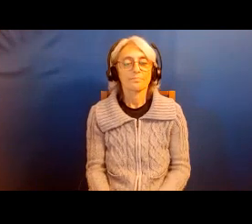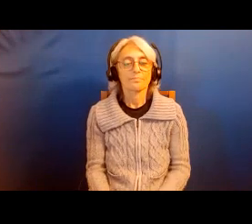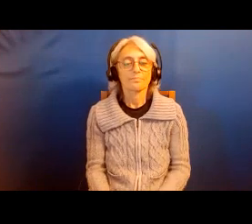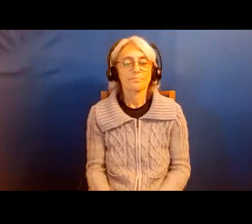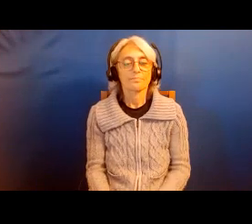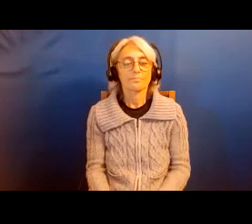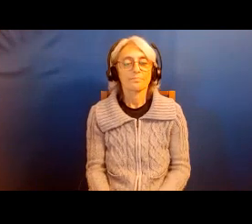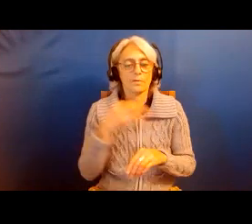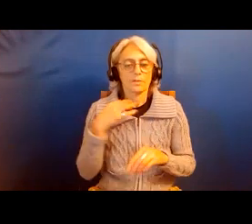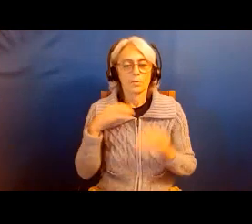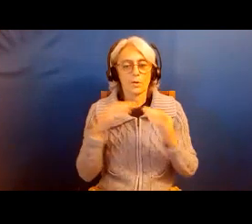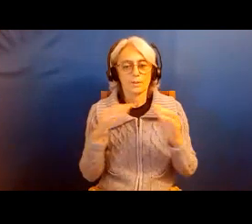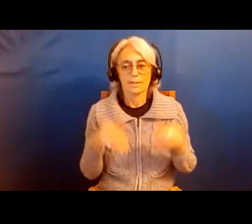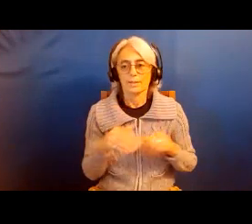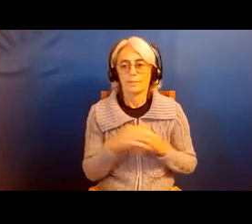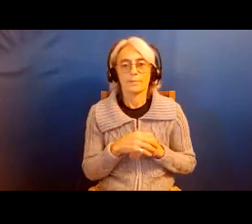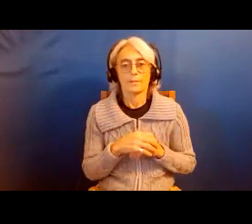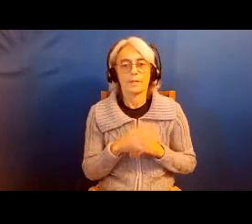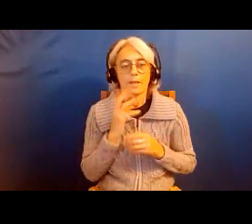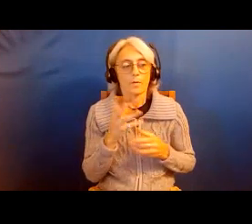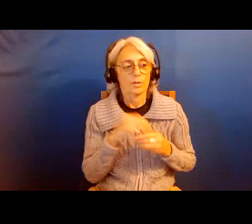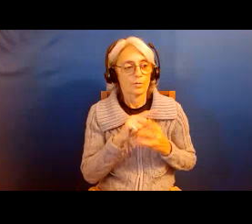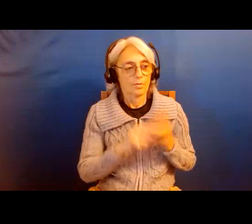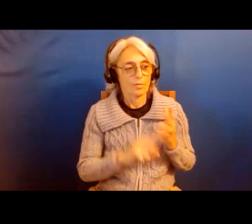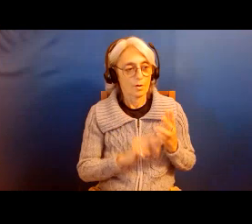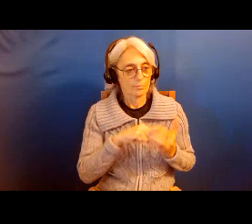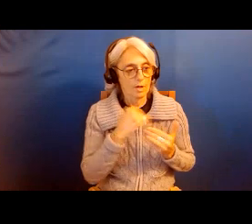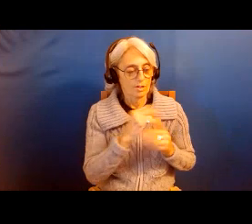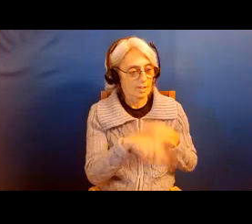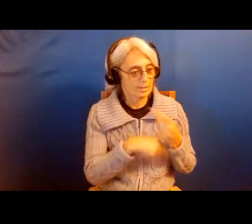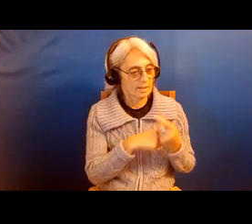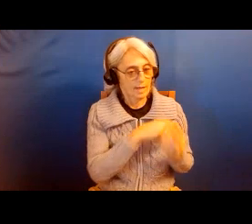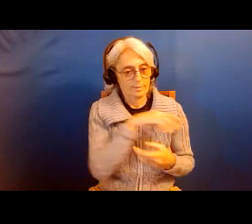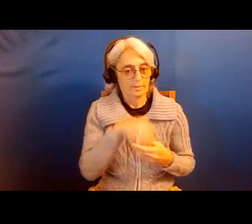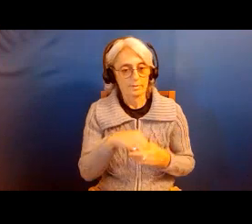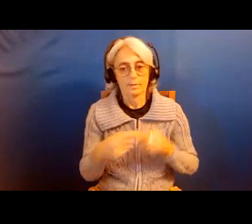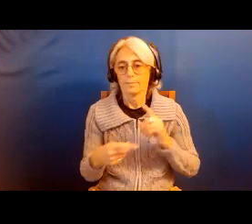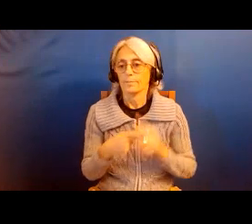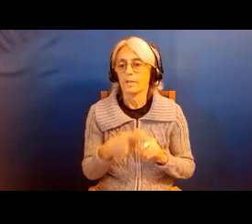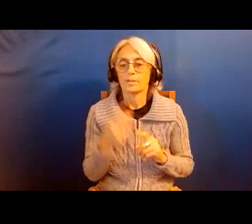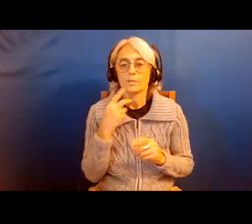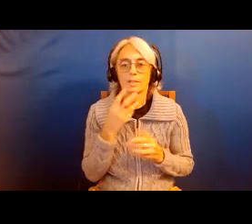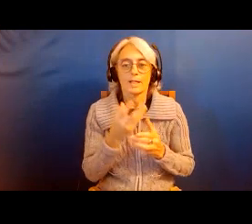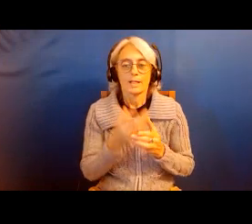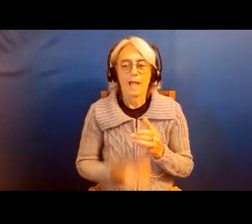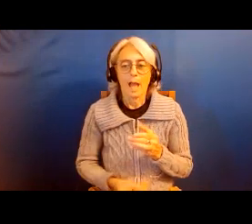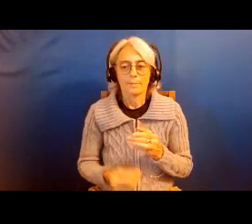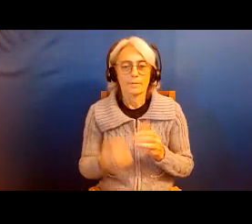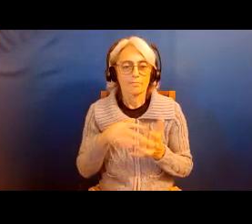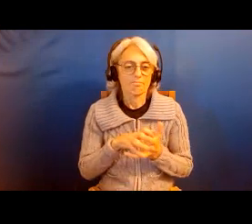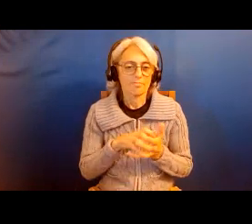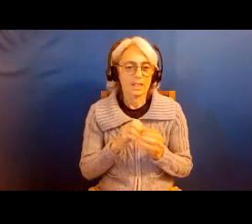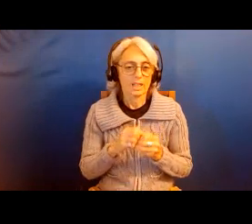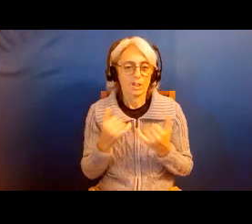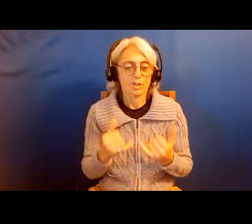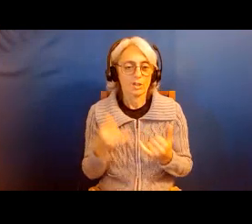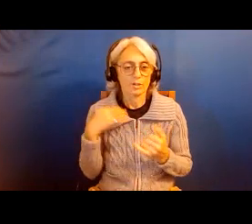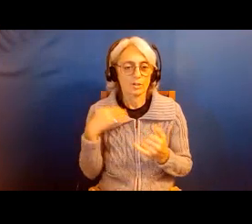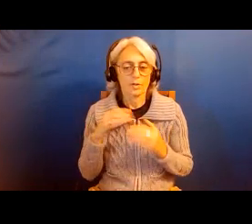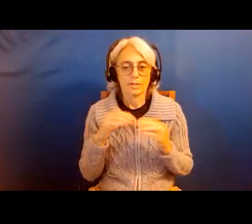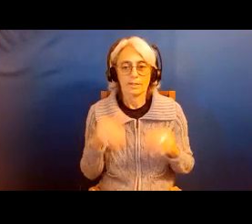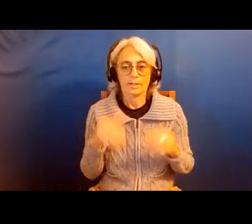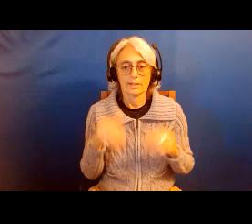only integrates these project types, but also addresses the gaps in the existing scoring system, such as taking into